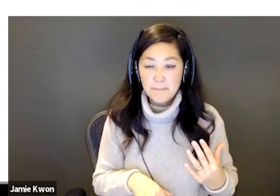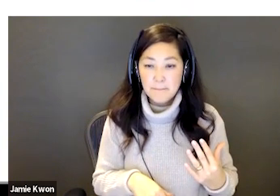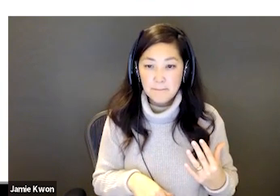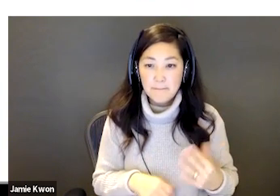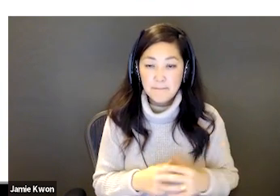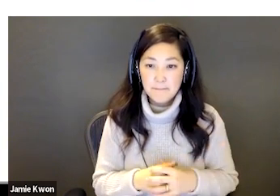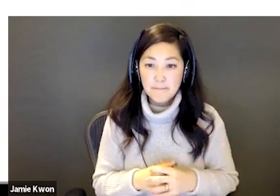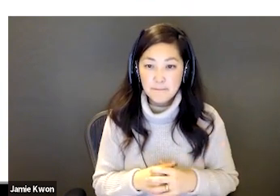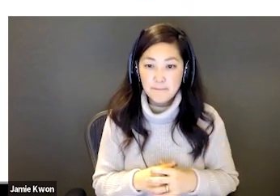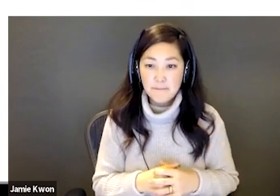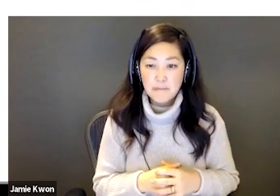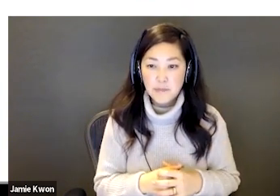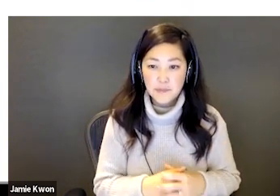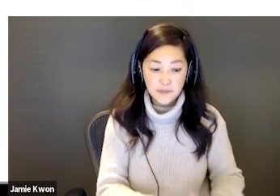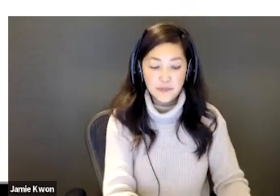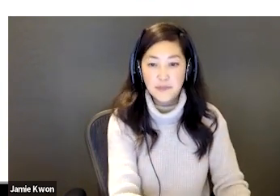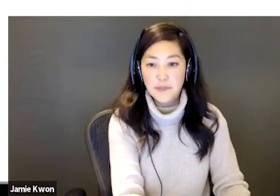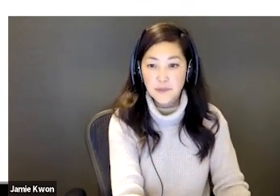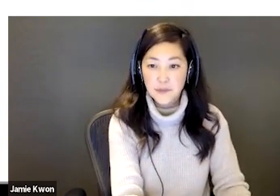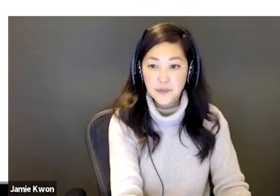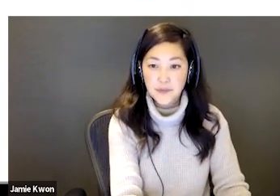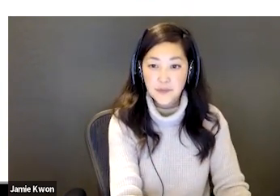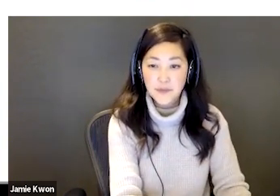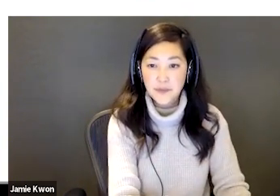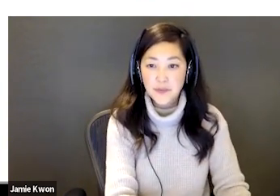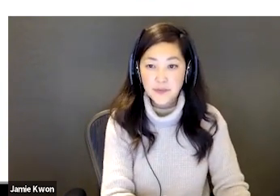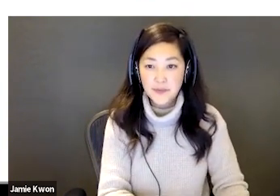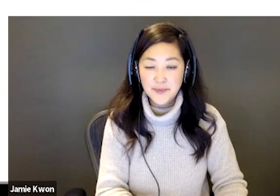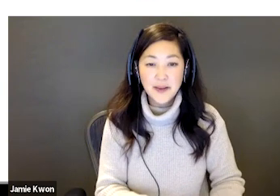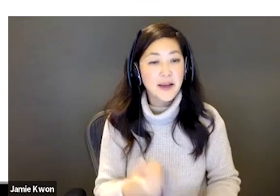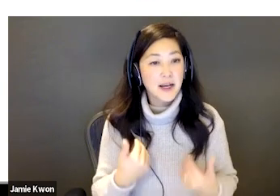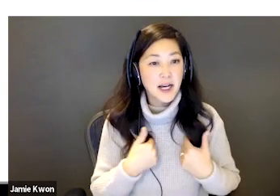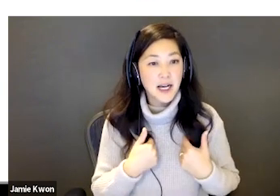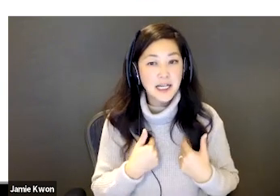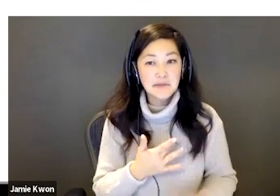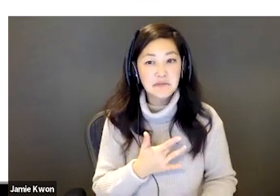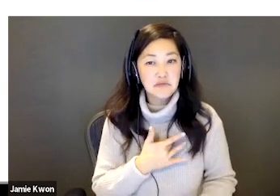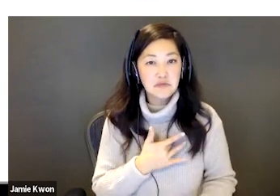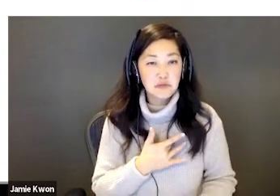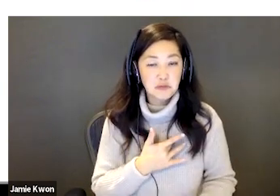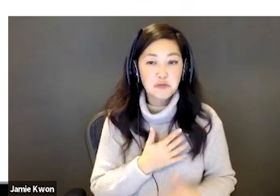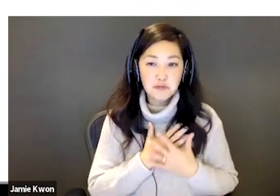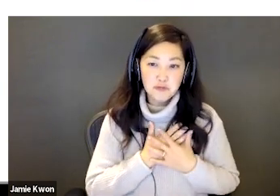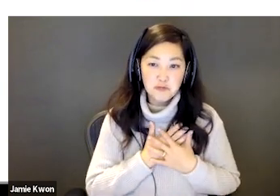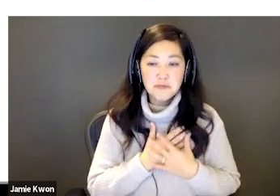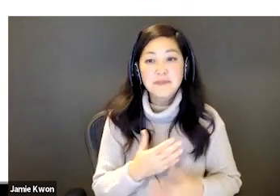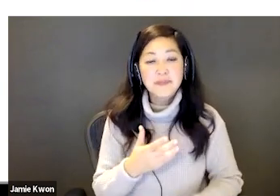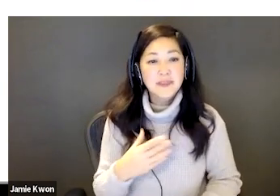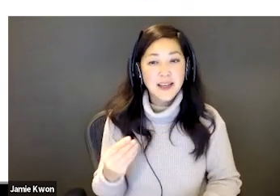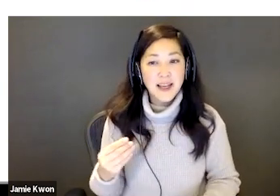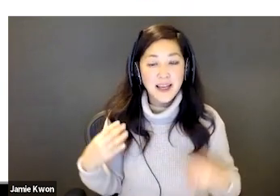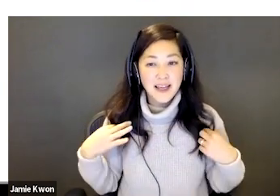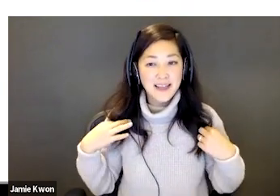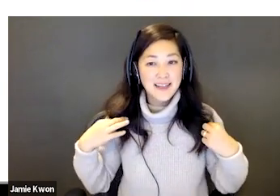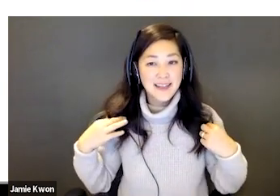and with a, I would say, a kind heart, and a blazer that's very fancy with